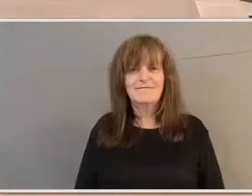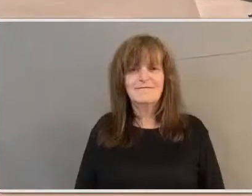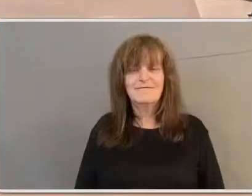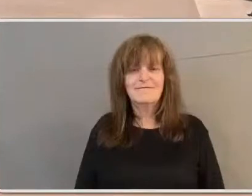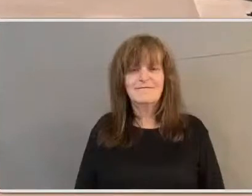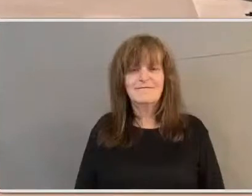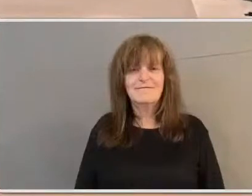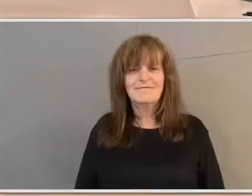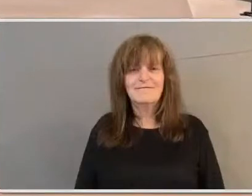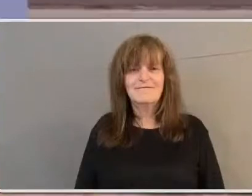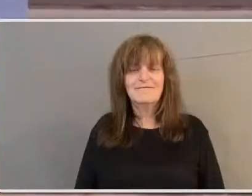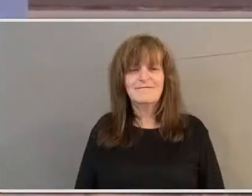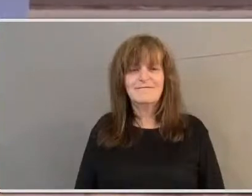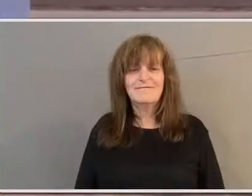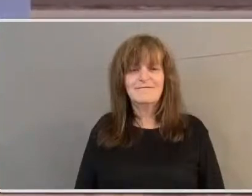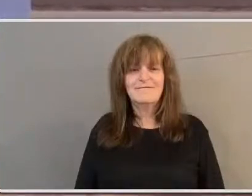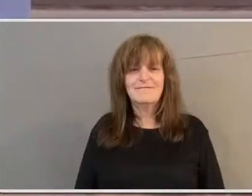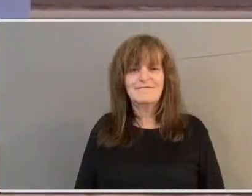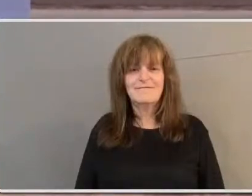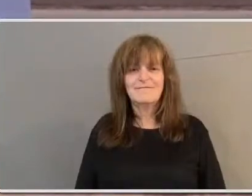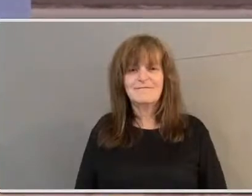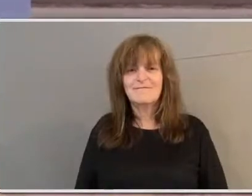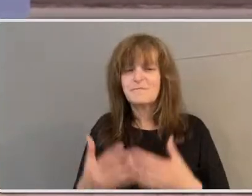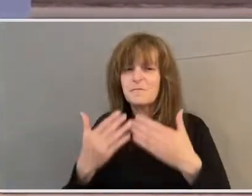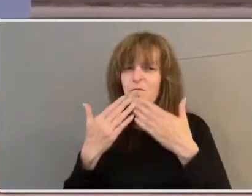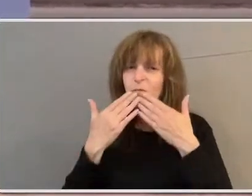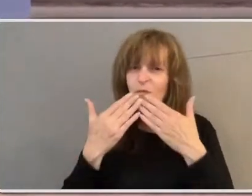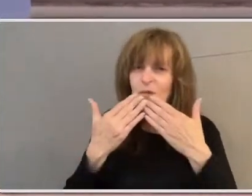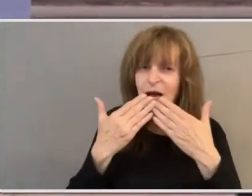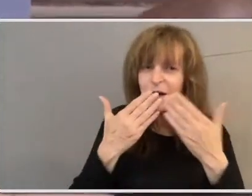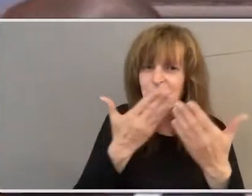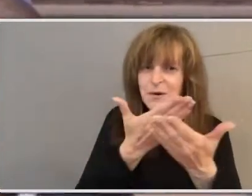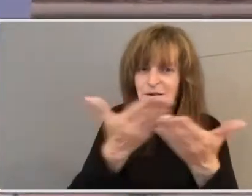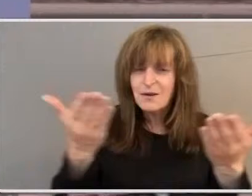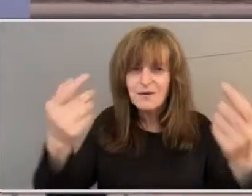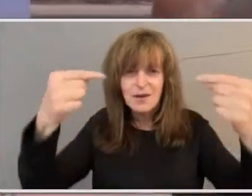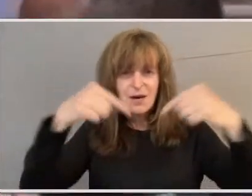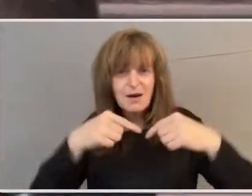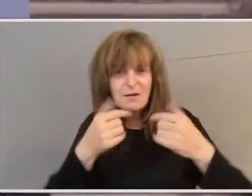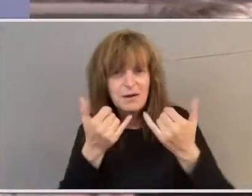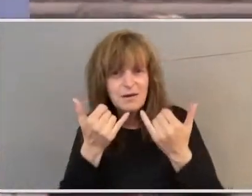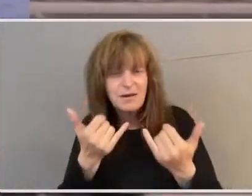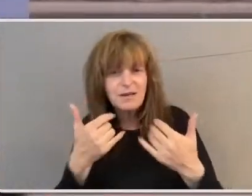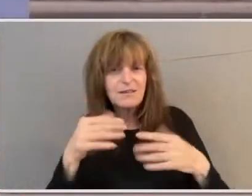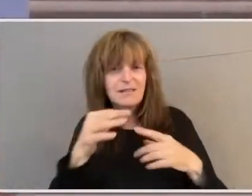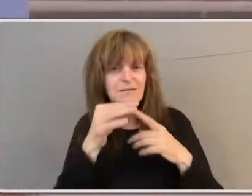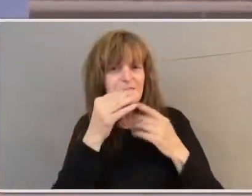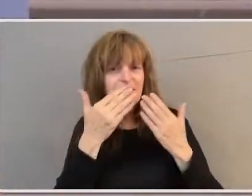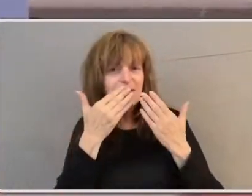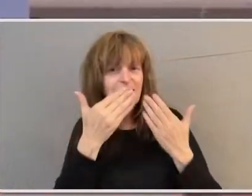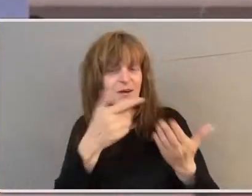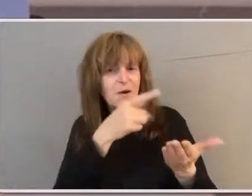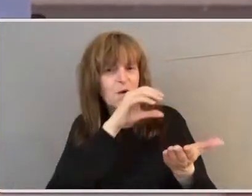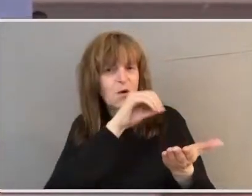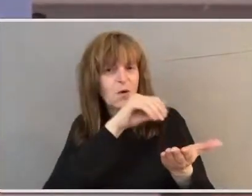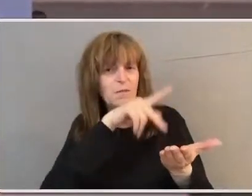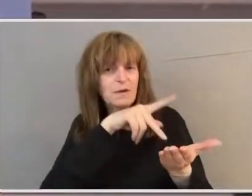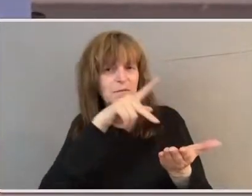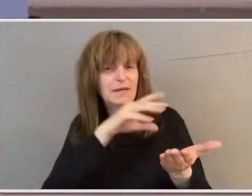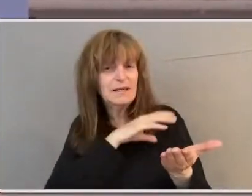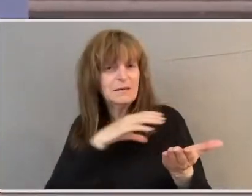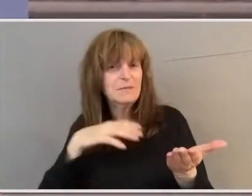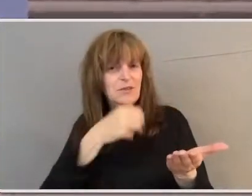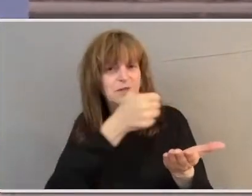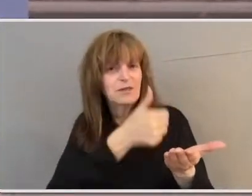Thank you so much, everyone, for coming today, and a special thank you to the OPP Commissioner's own pipes and drum band who are playing for